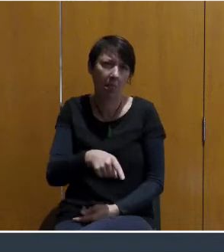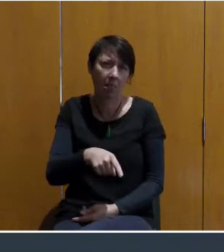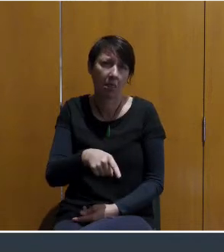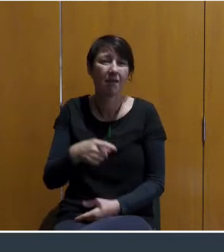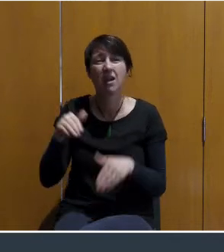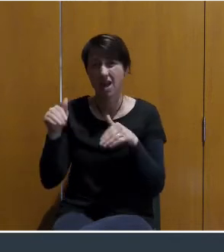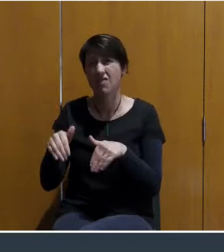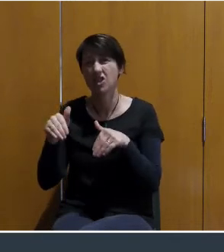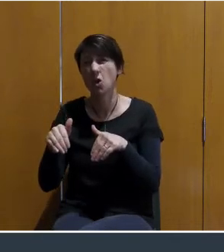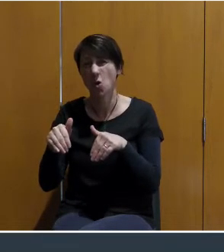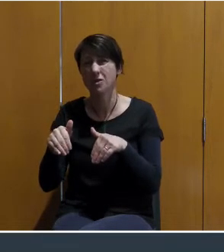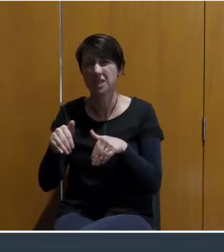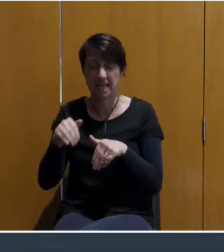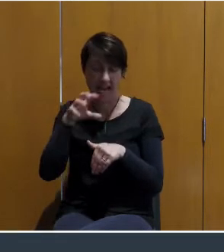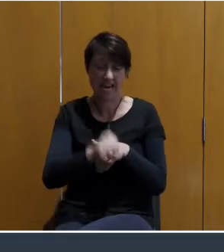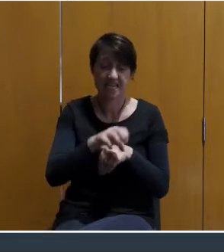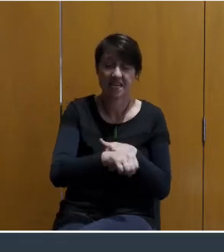well as the eggs.